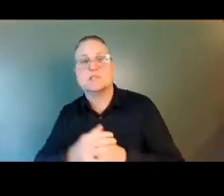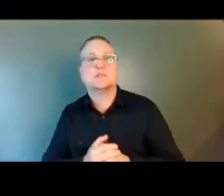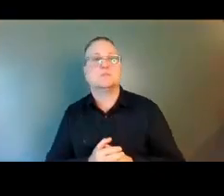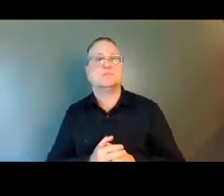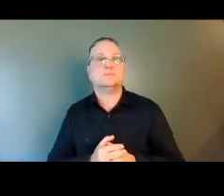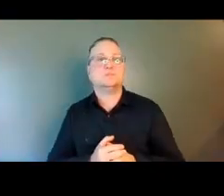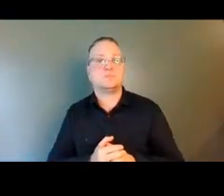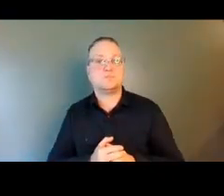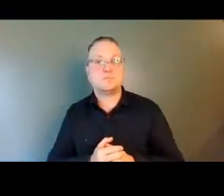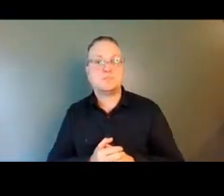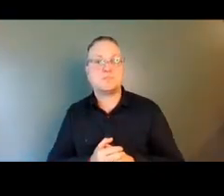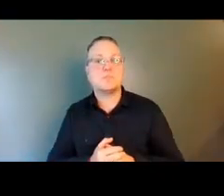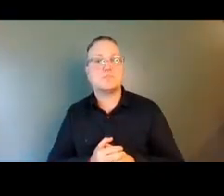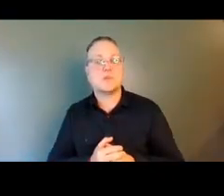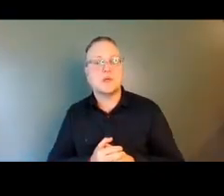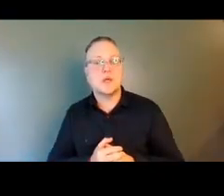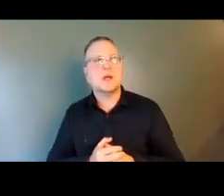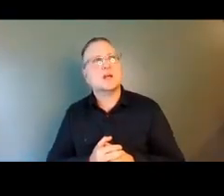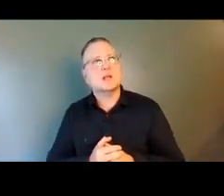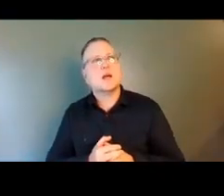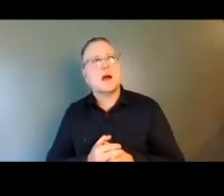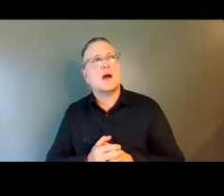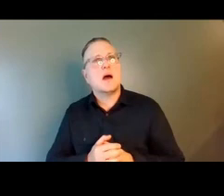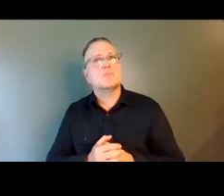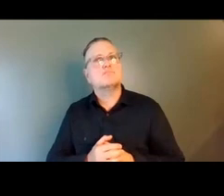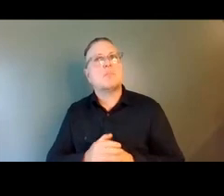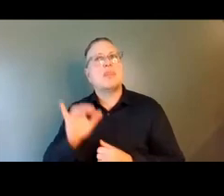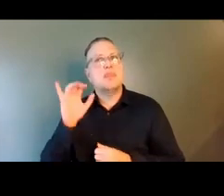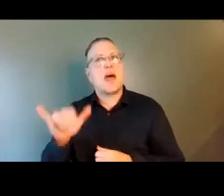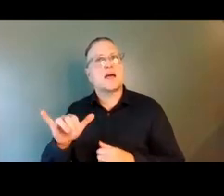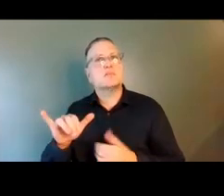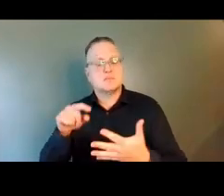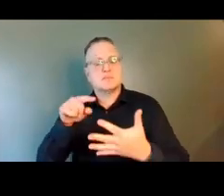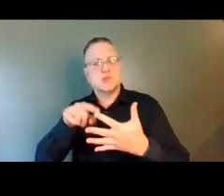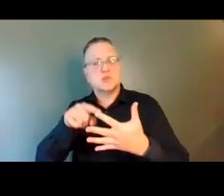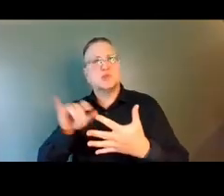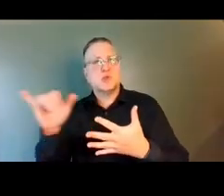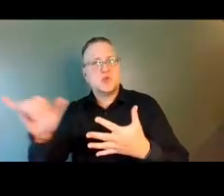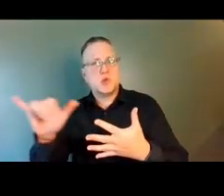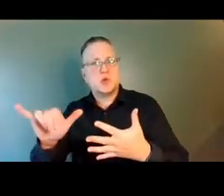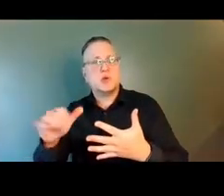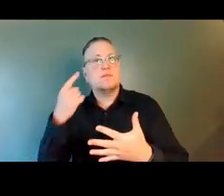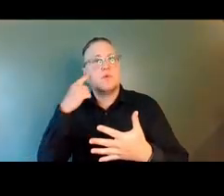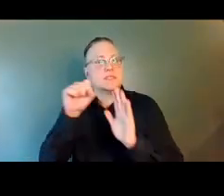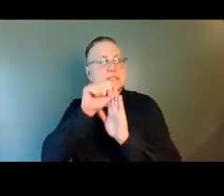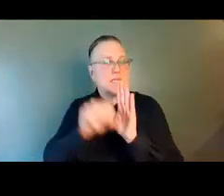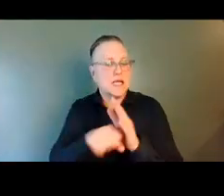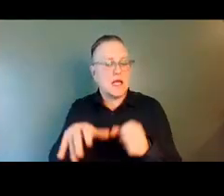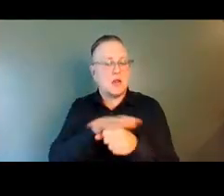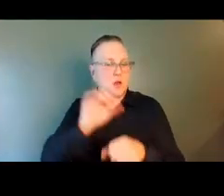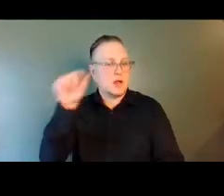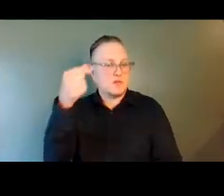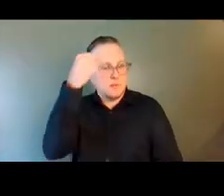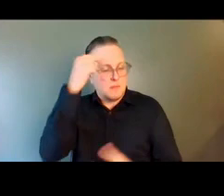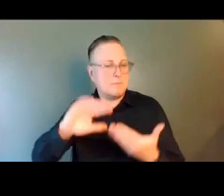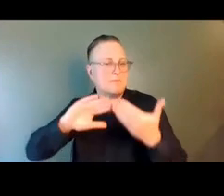That also at some point became important in Title II, state and local governments, even though the schools that I